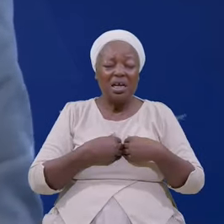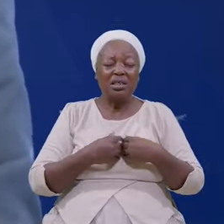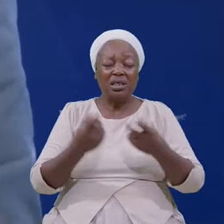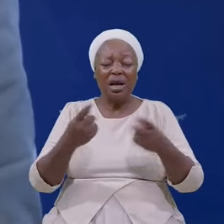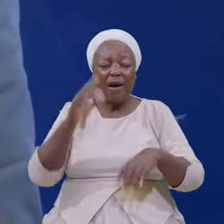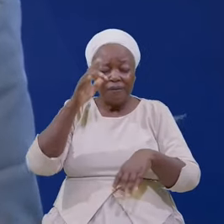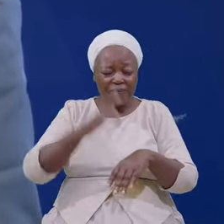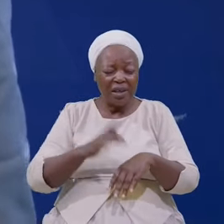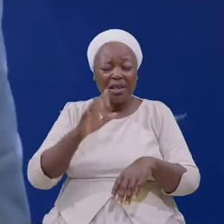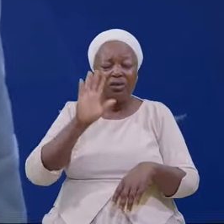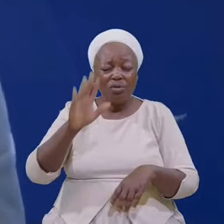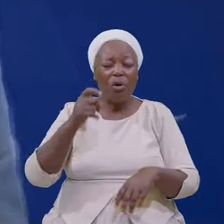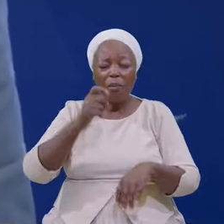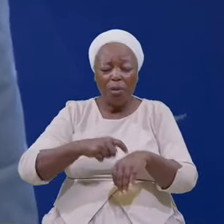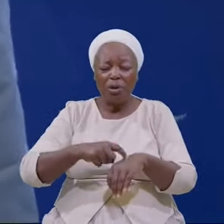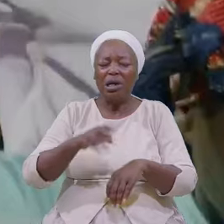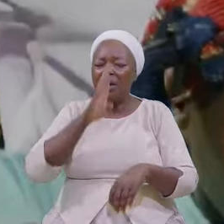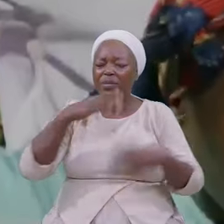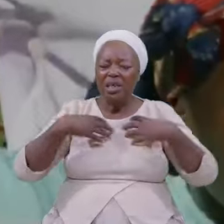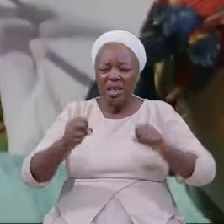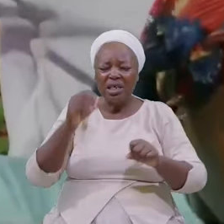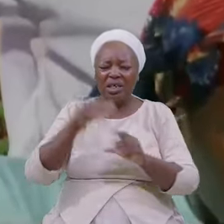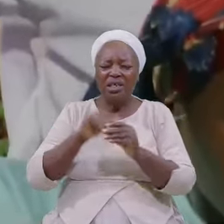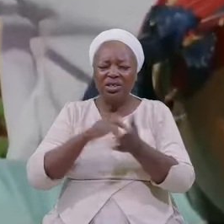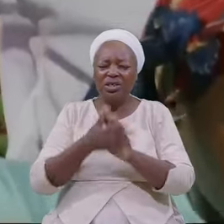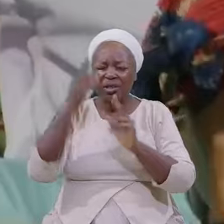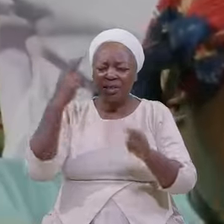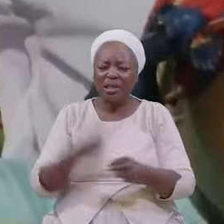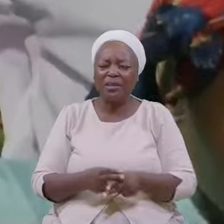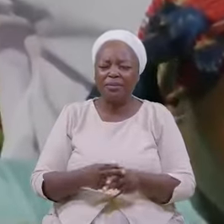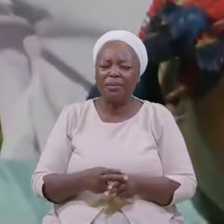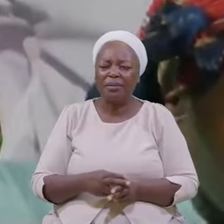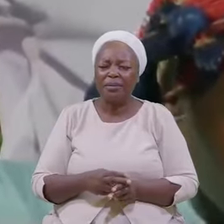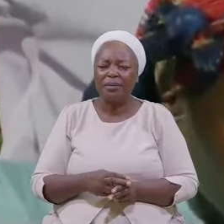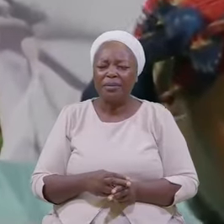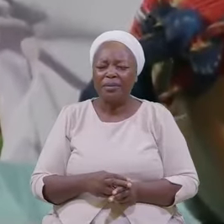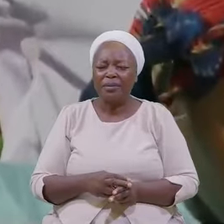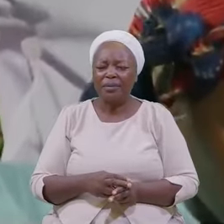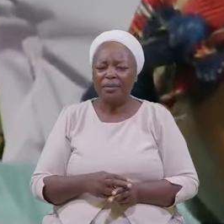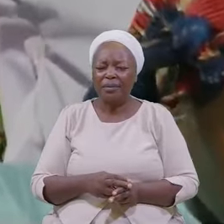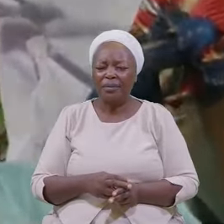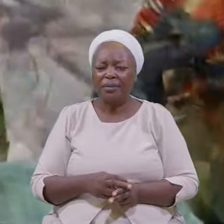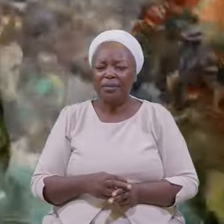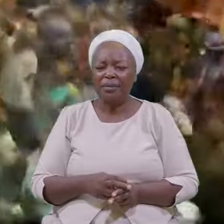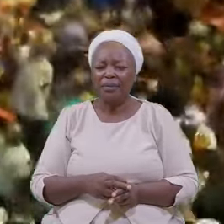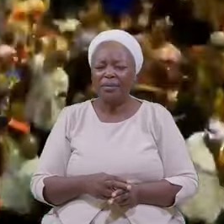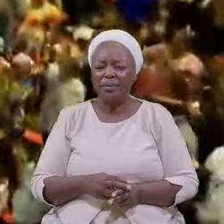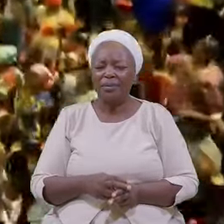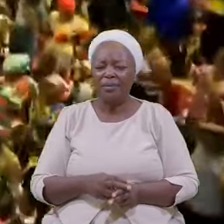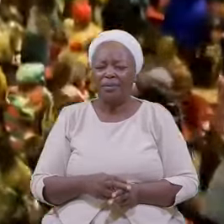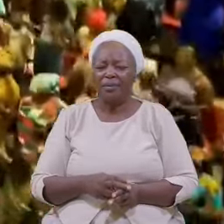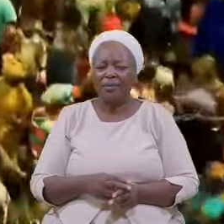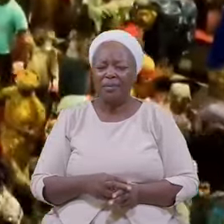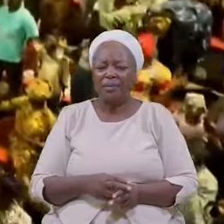Be healed in Jesus' name. Cette maladie envahit vos os, mais soyez en guéri au nom de